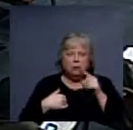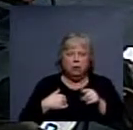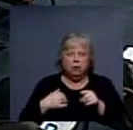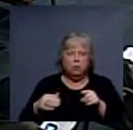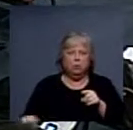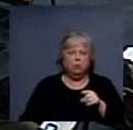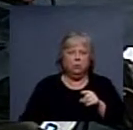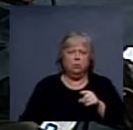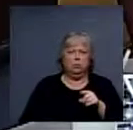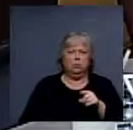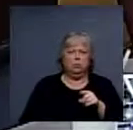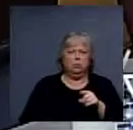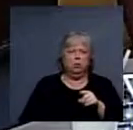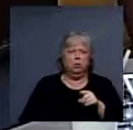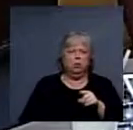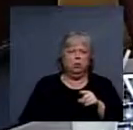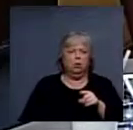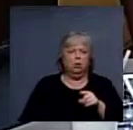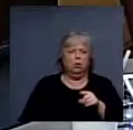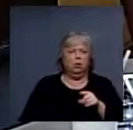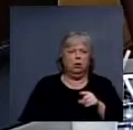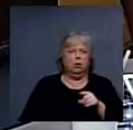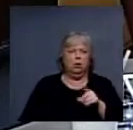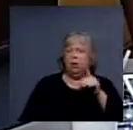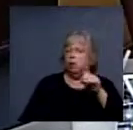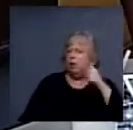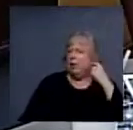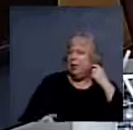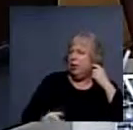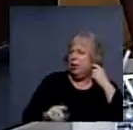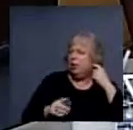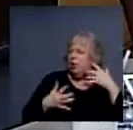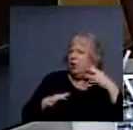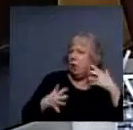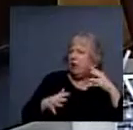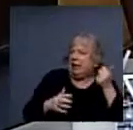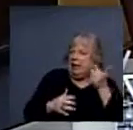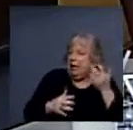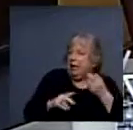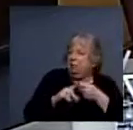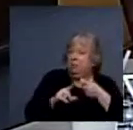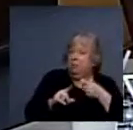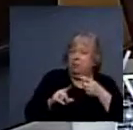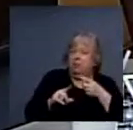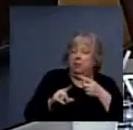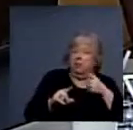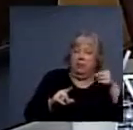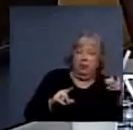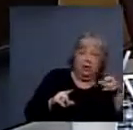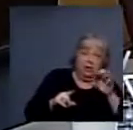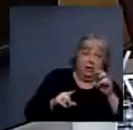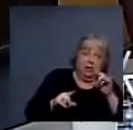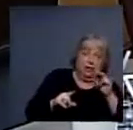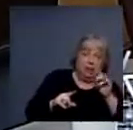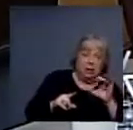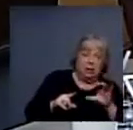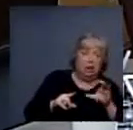is, do you hear anything from the place across the street, or is it that it